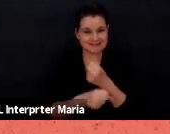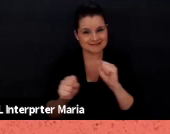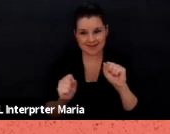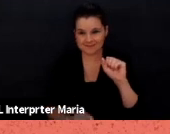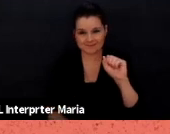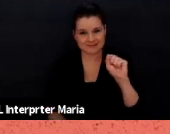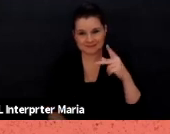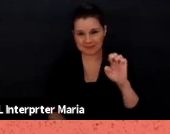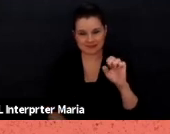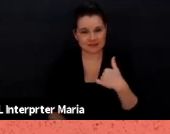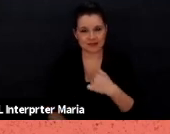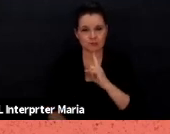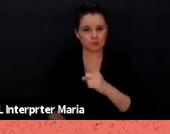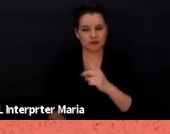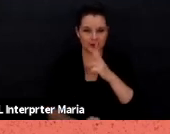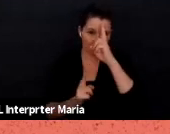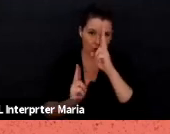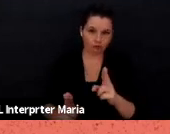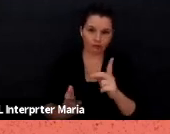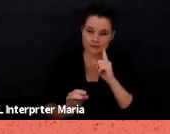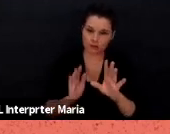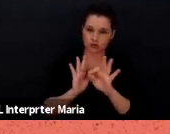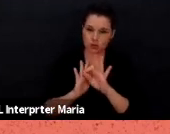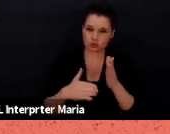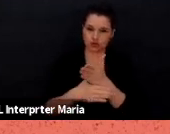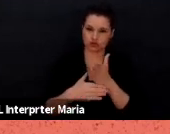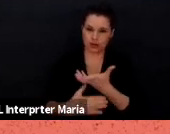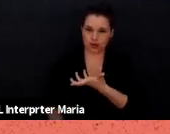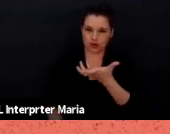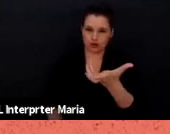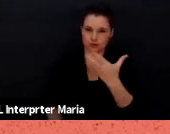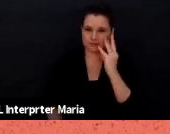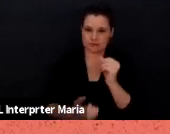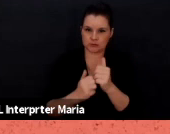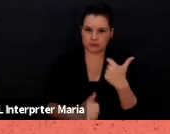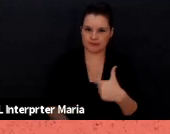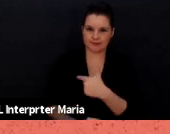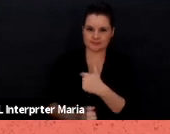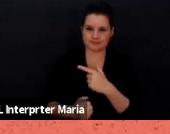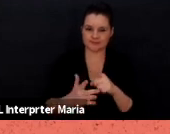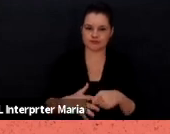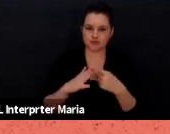I'm just like really honored that you chose to share your experience with us and start off